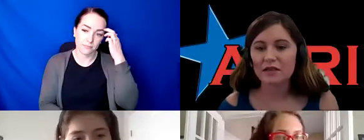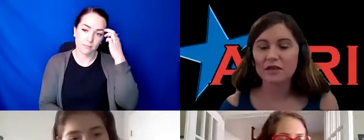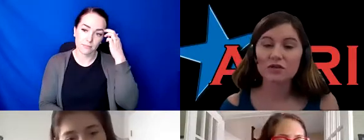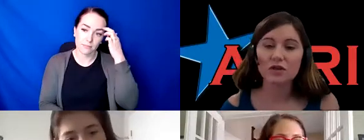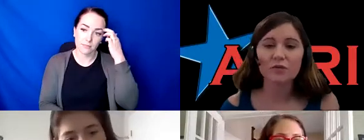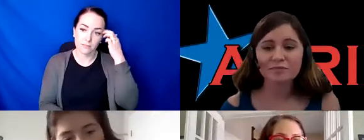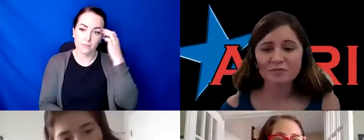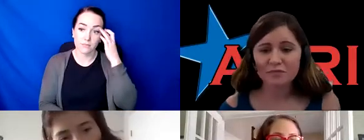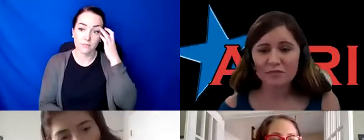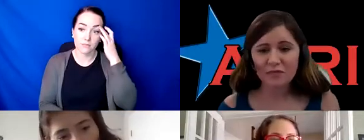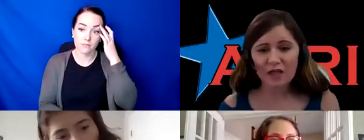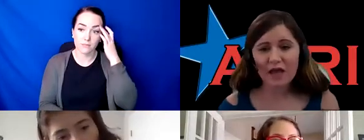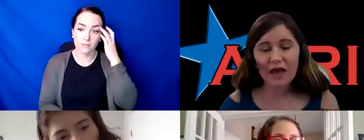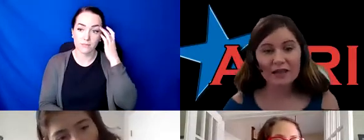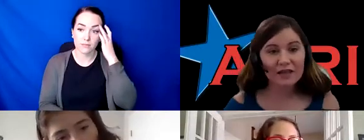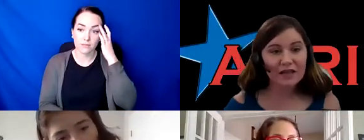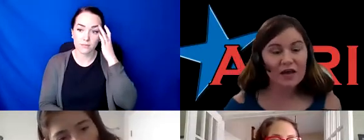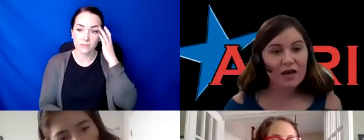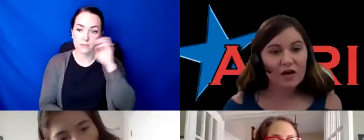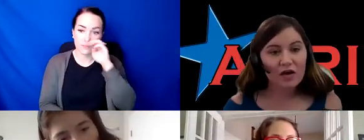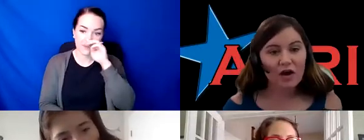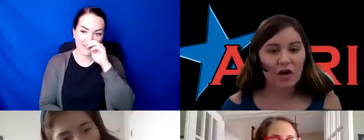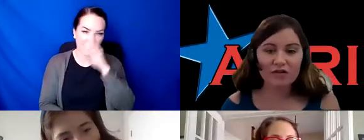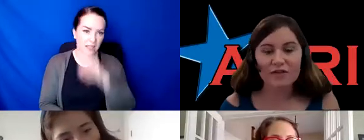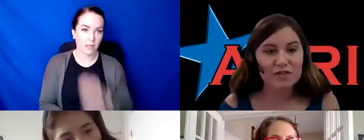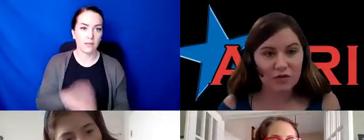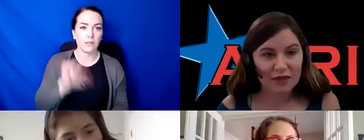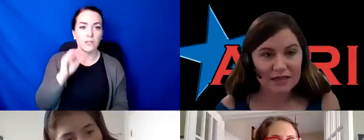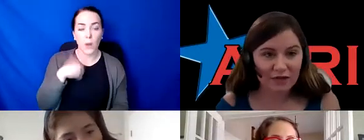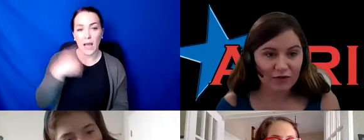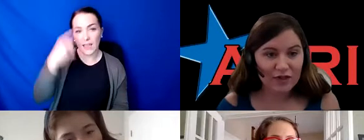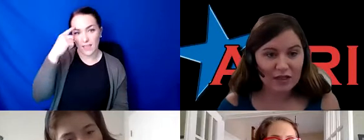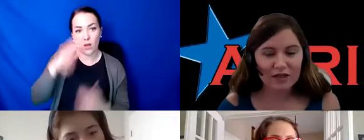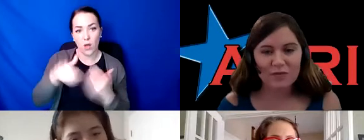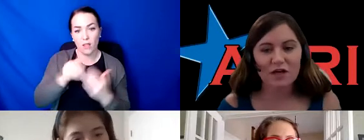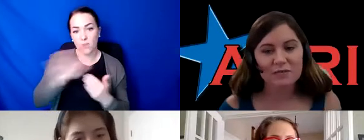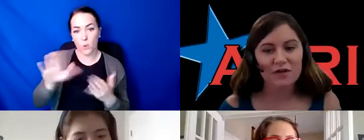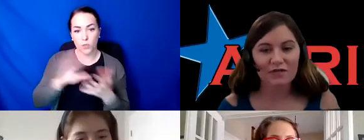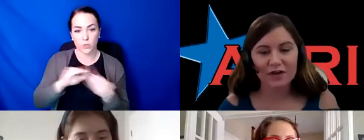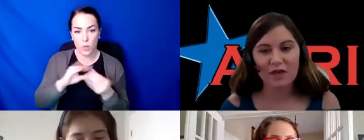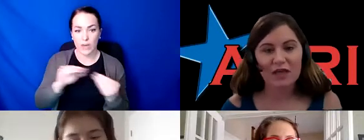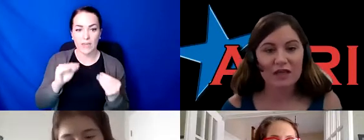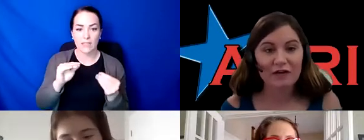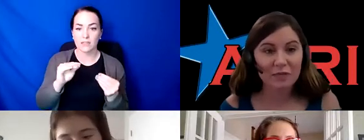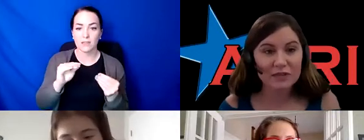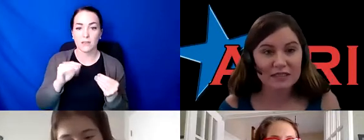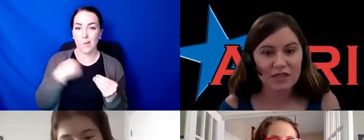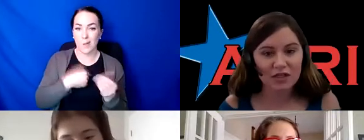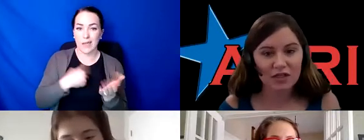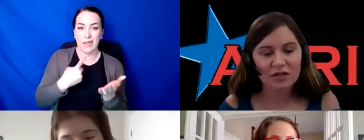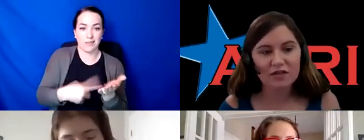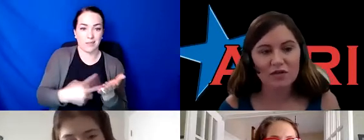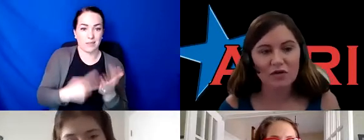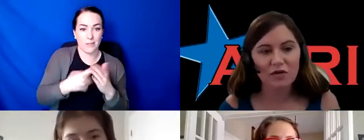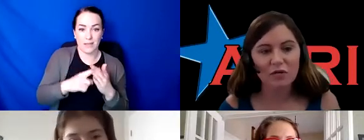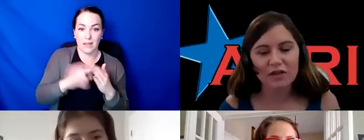And so I think all of these stories, I really, as we talked about at the very beginning, that